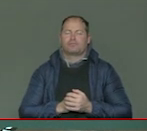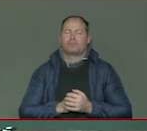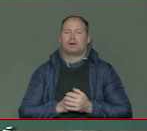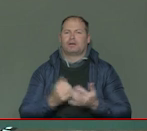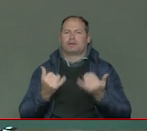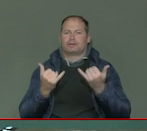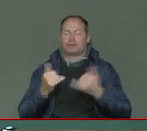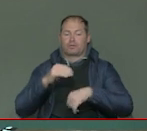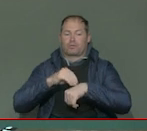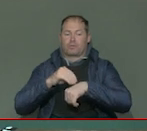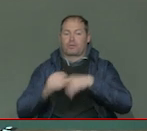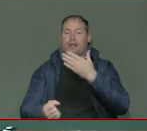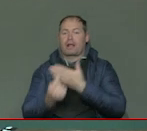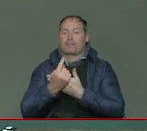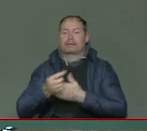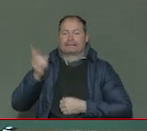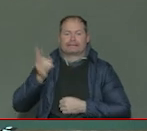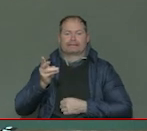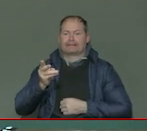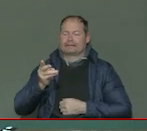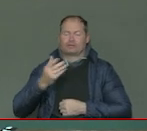avoid this problem in the future?